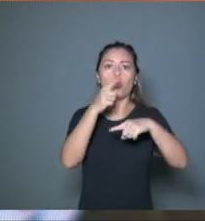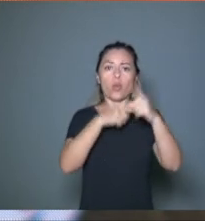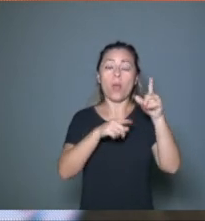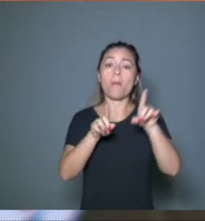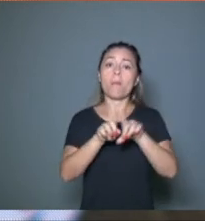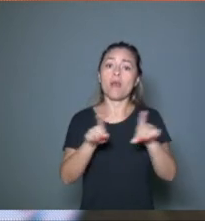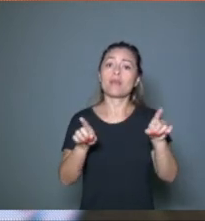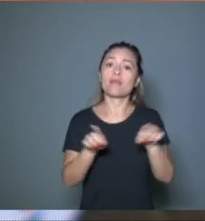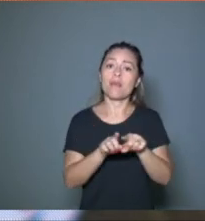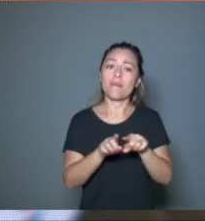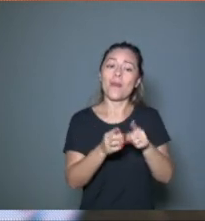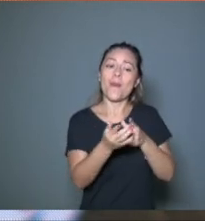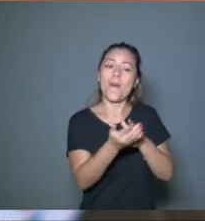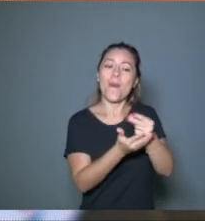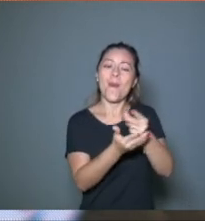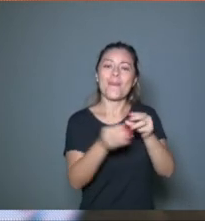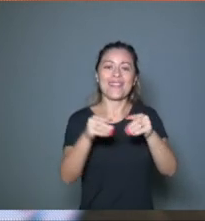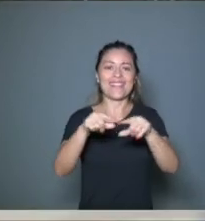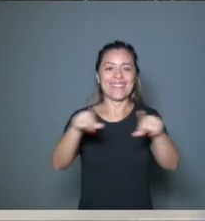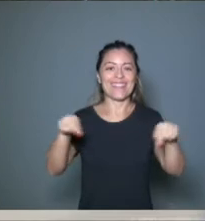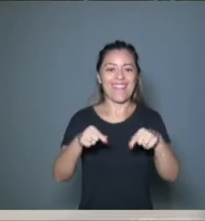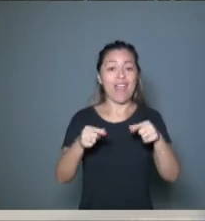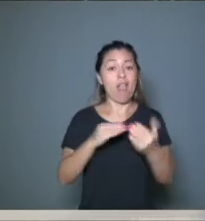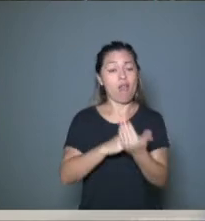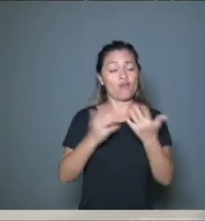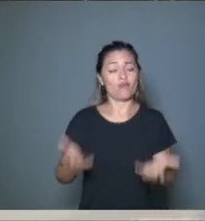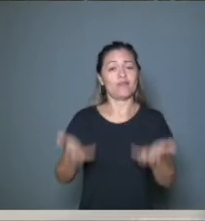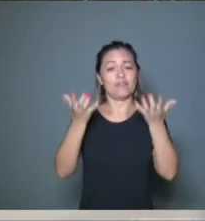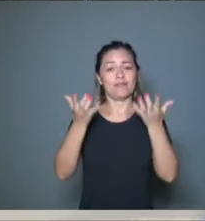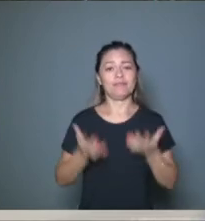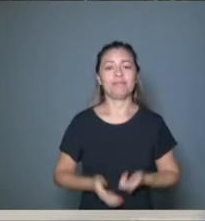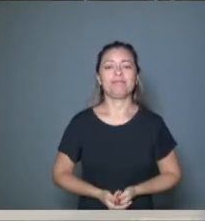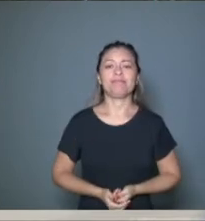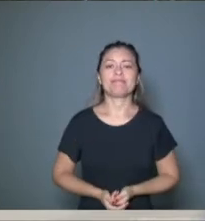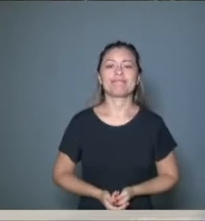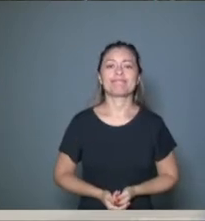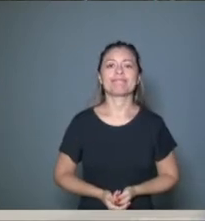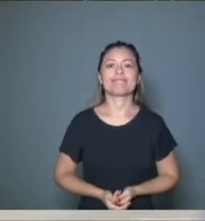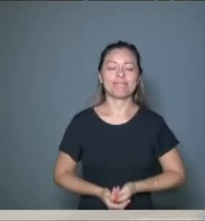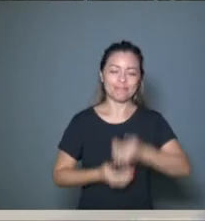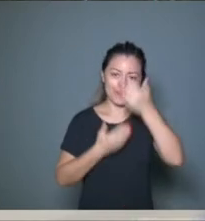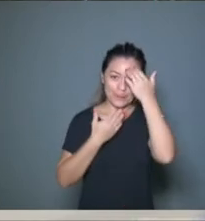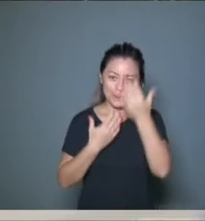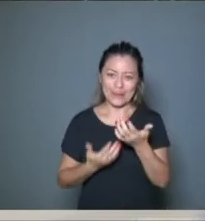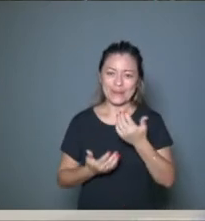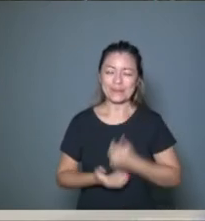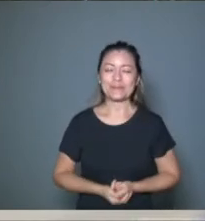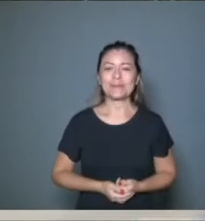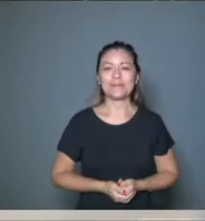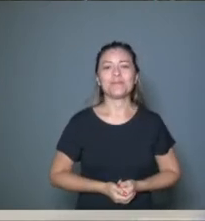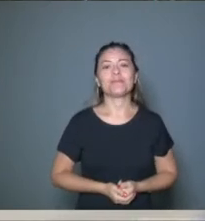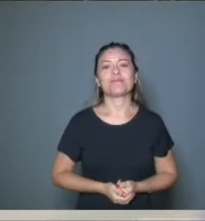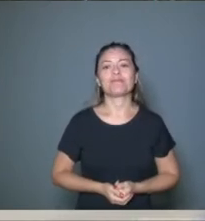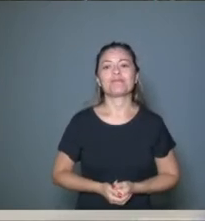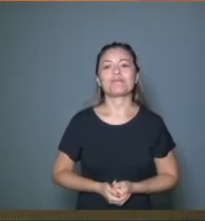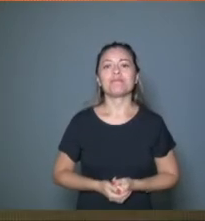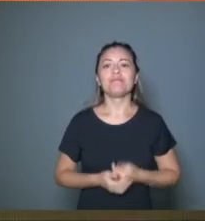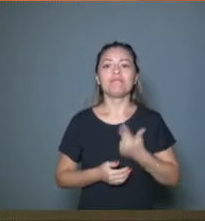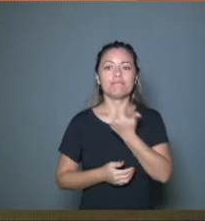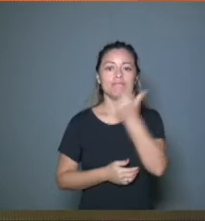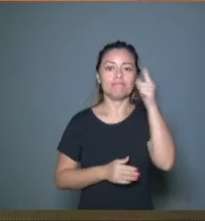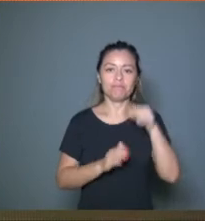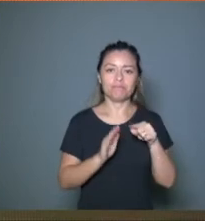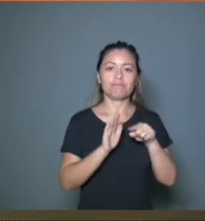to growing by lease, we also consider growing by acquiring land. Thank you,